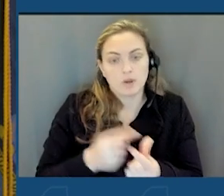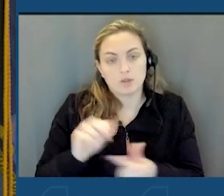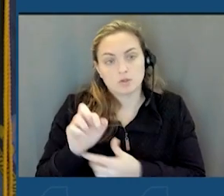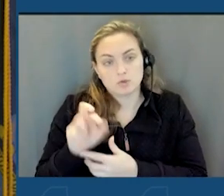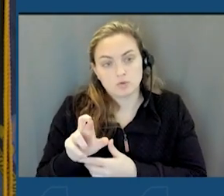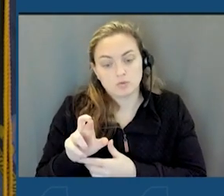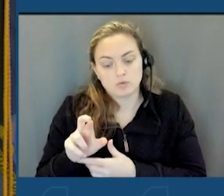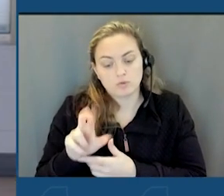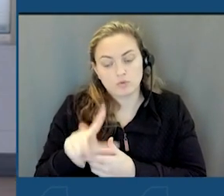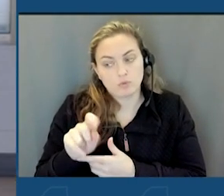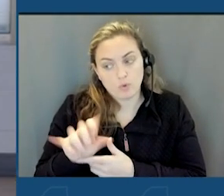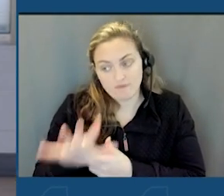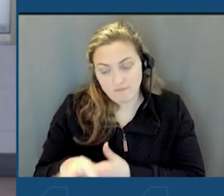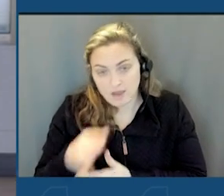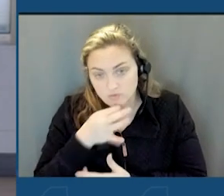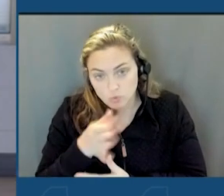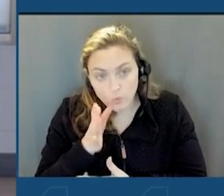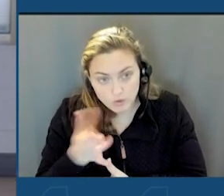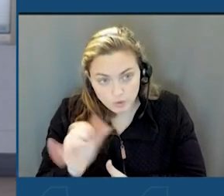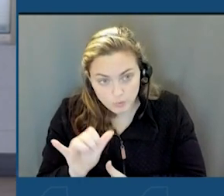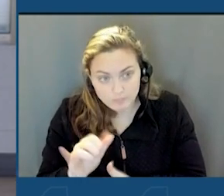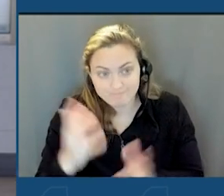coming.